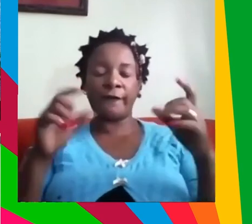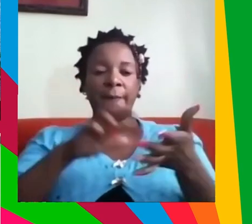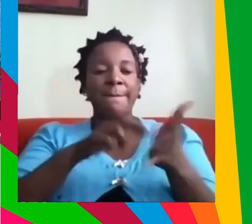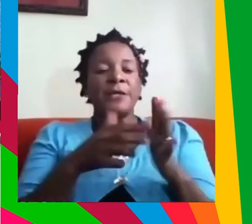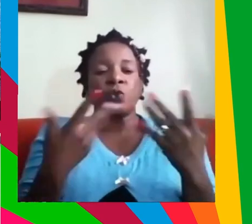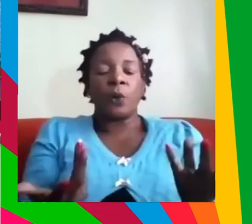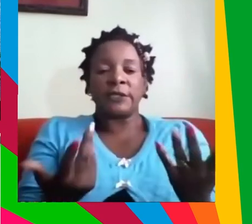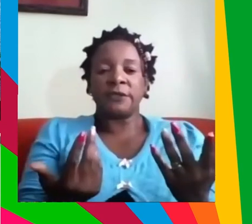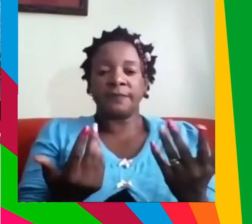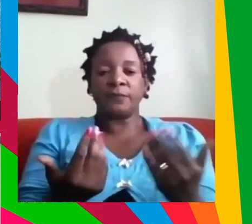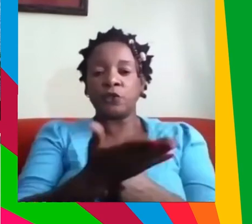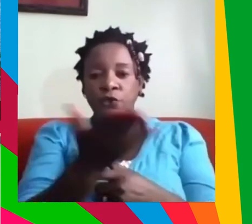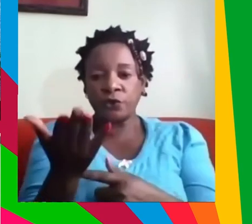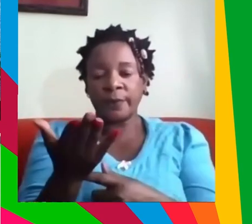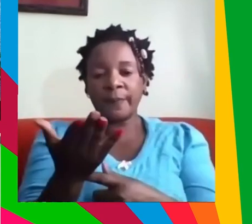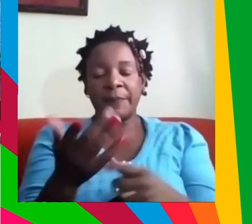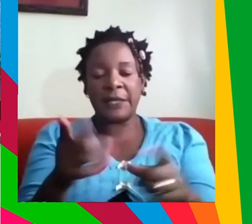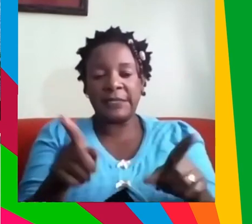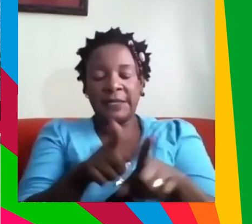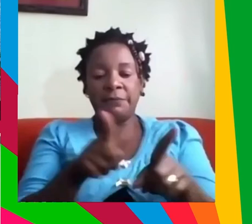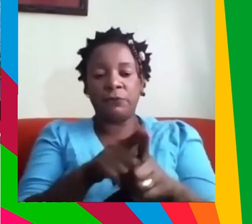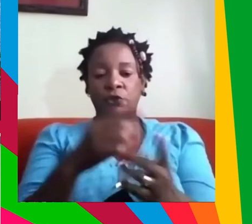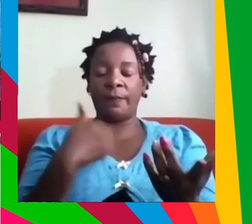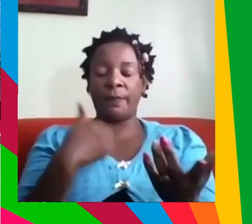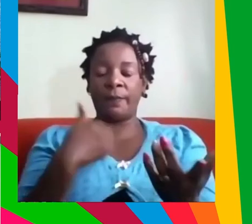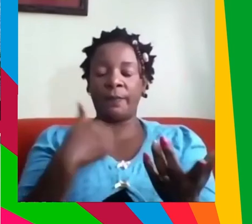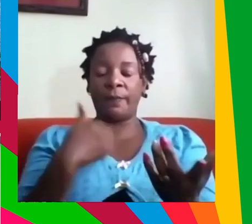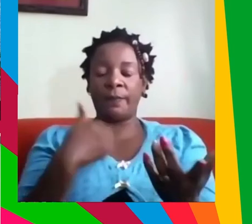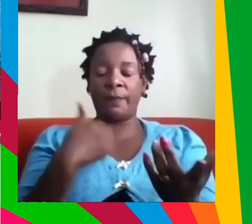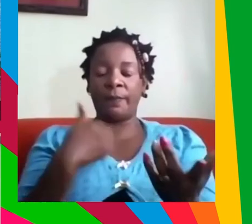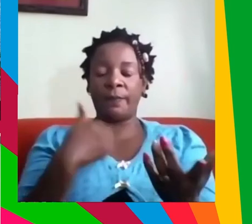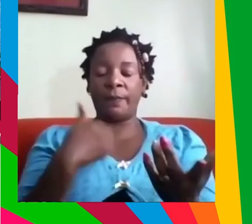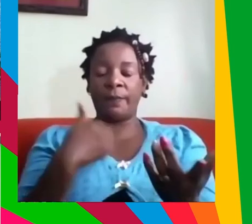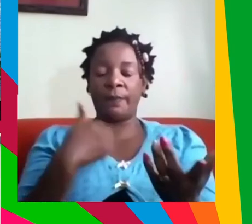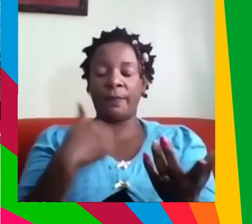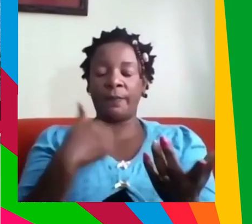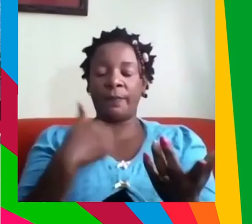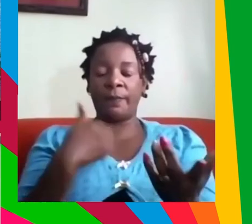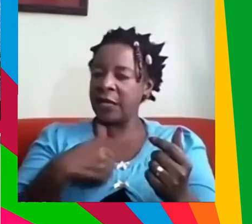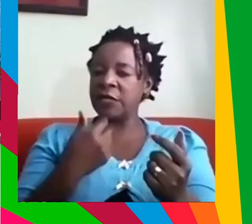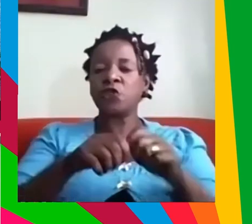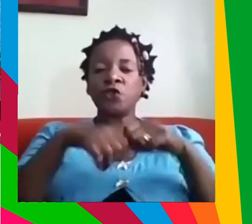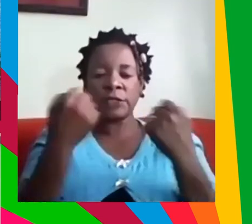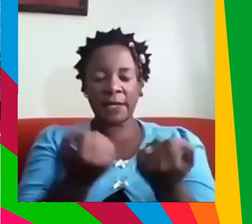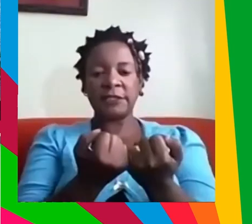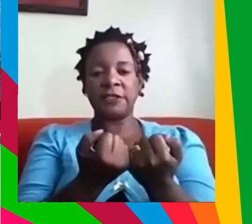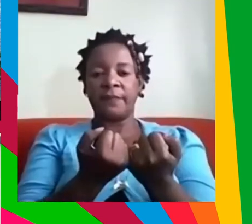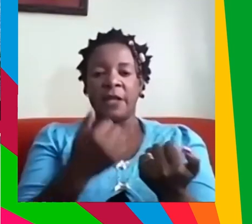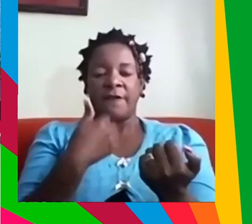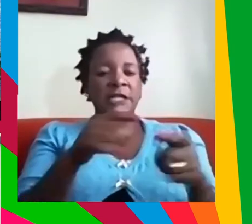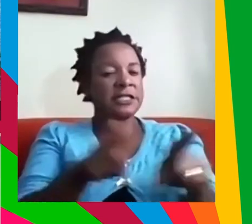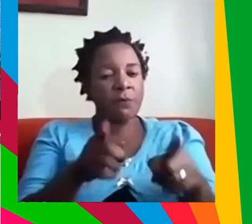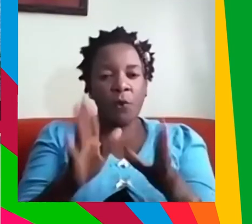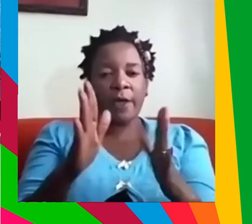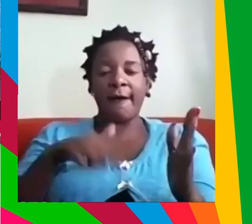us, to you and to me. And I just wonder, do you feel that as a Saudi woman, you've been boxed in the same way that I